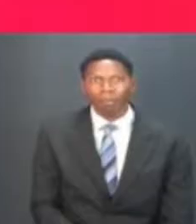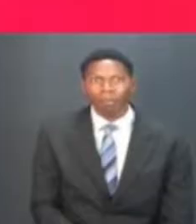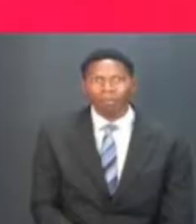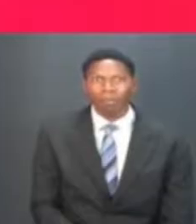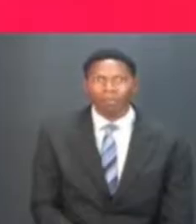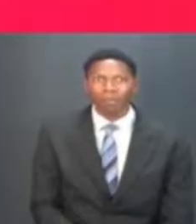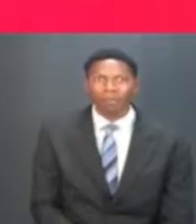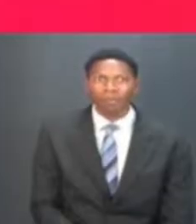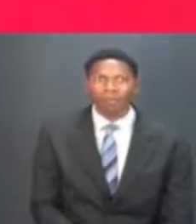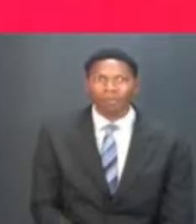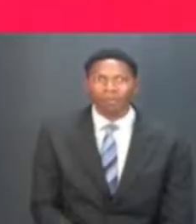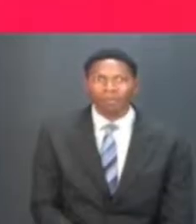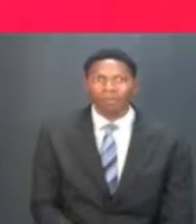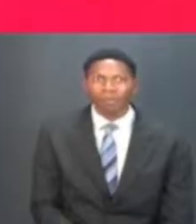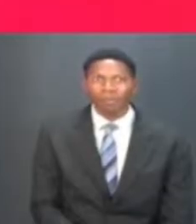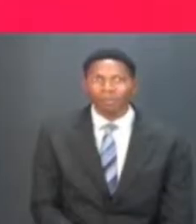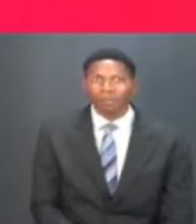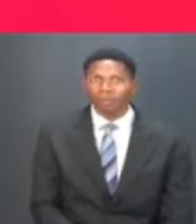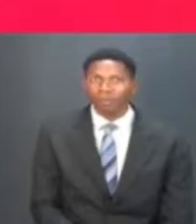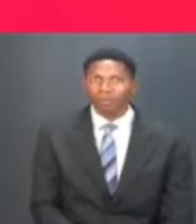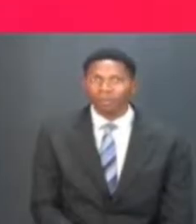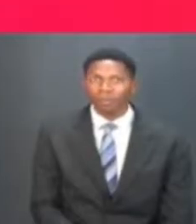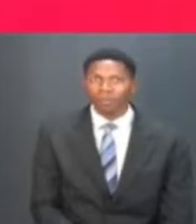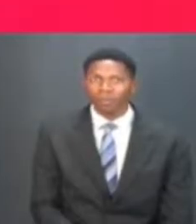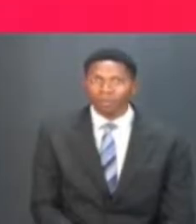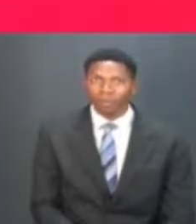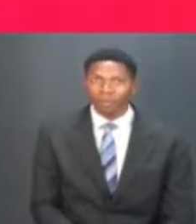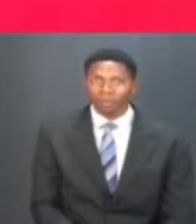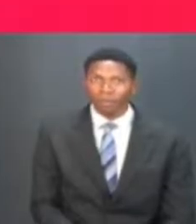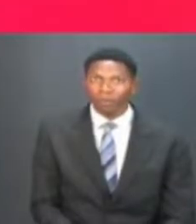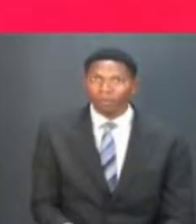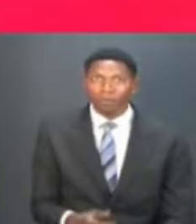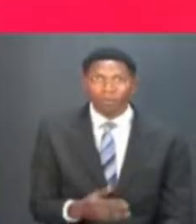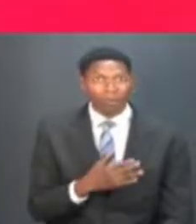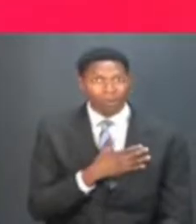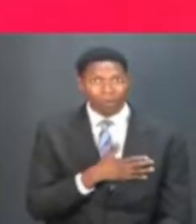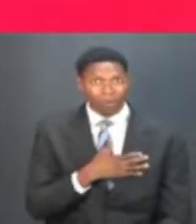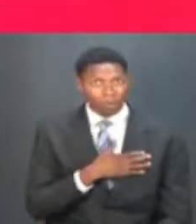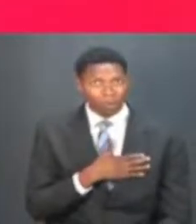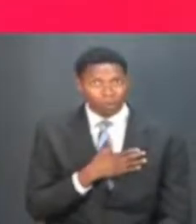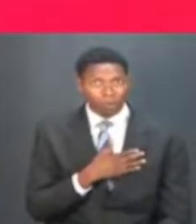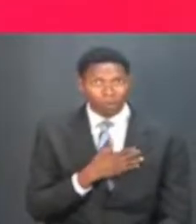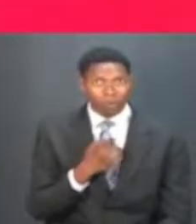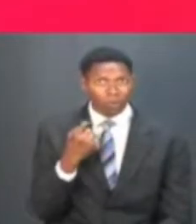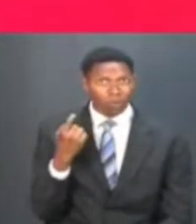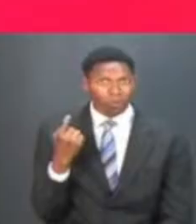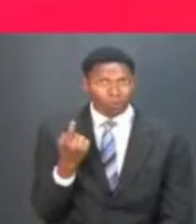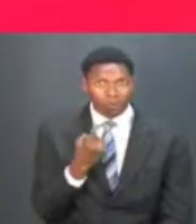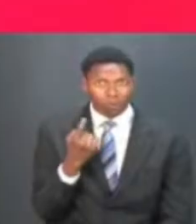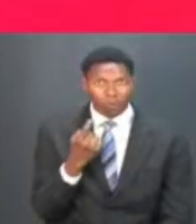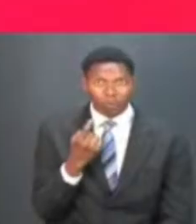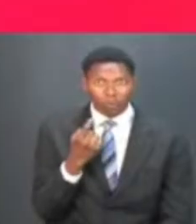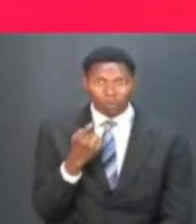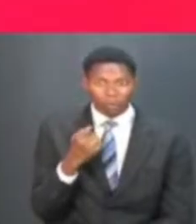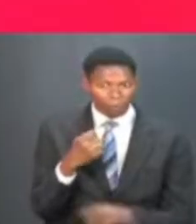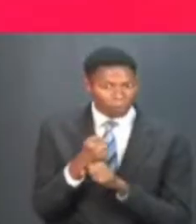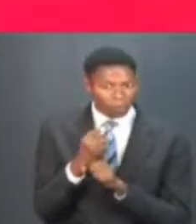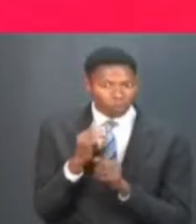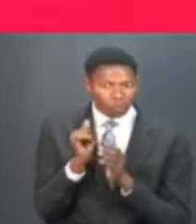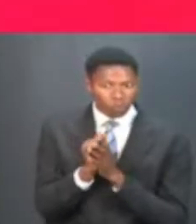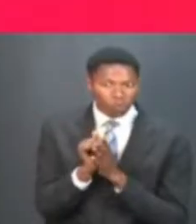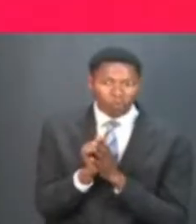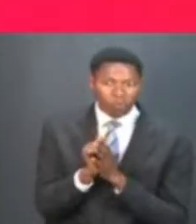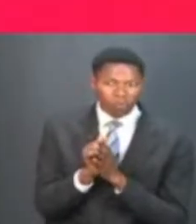There are some of the challenges of transition. So please kindly always consult your counsel and